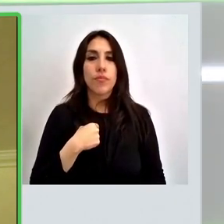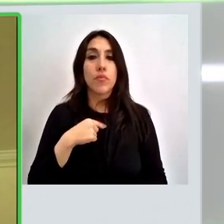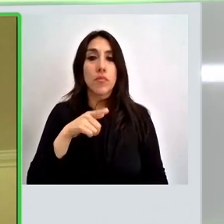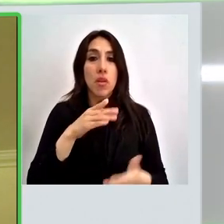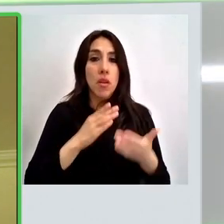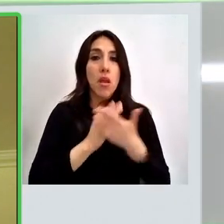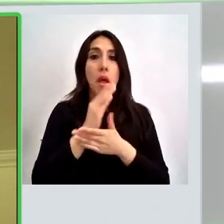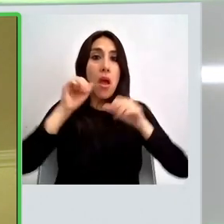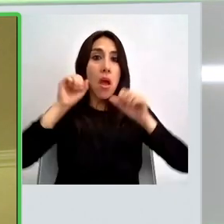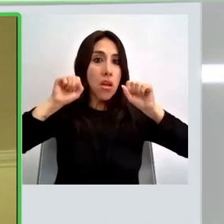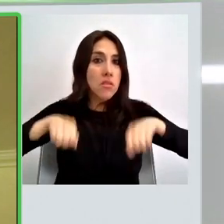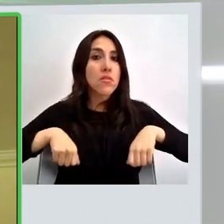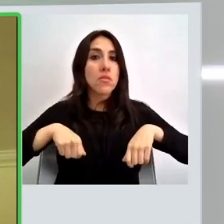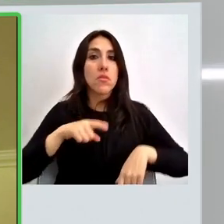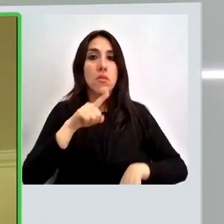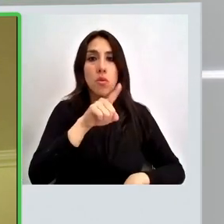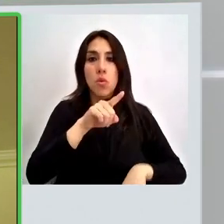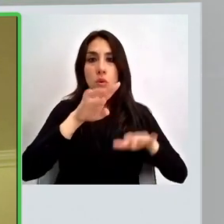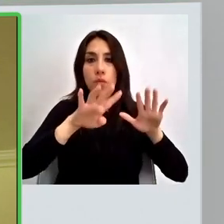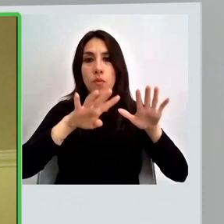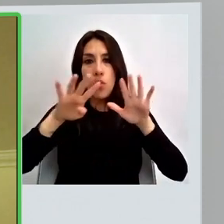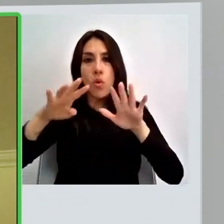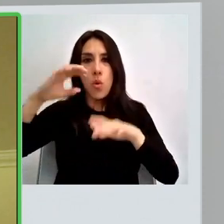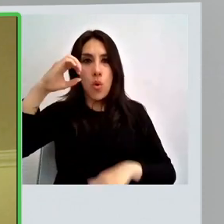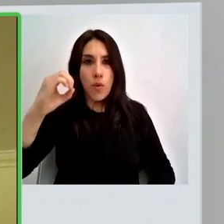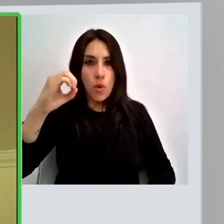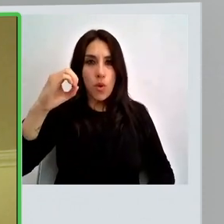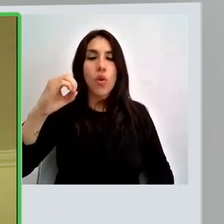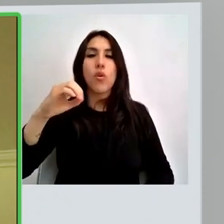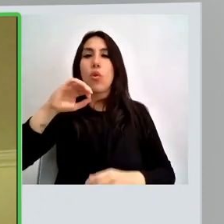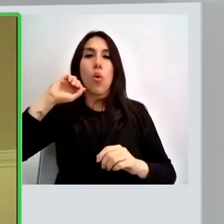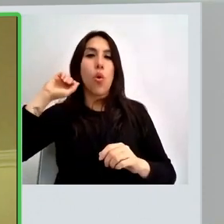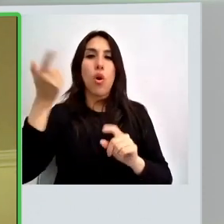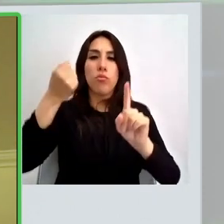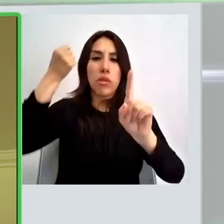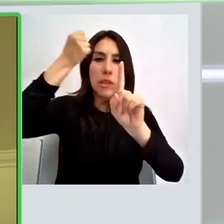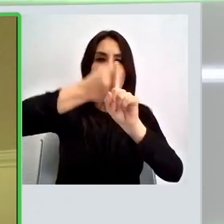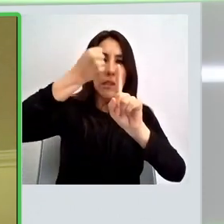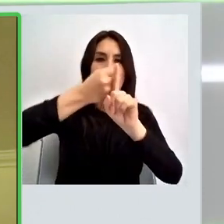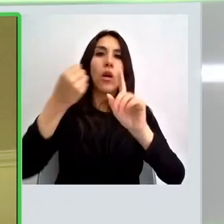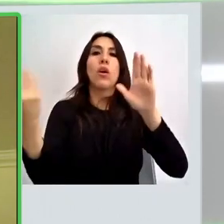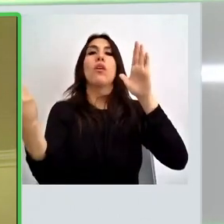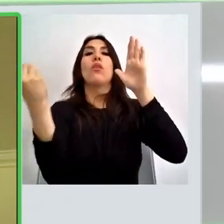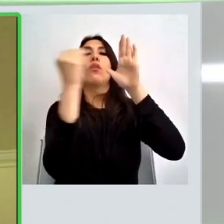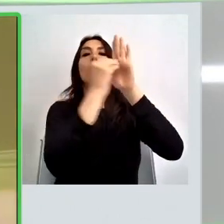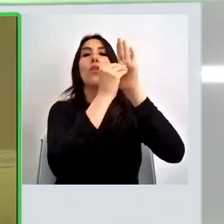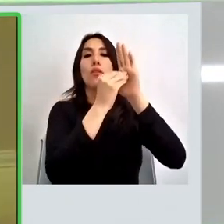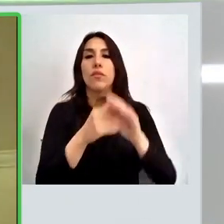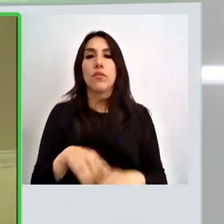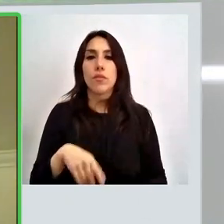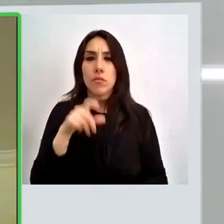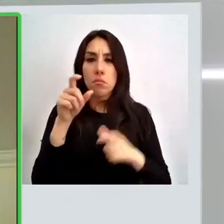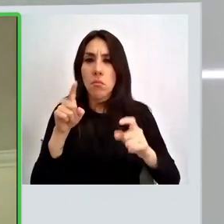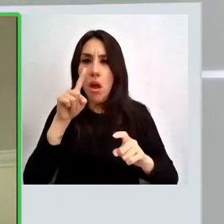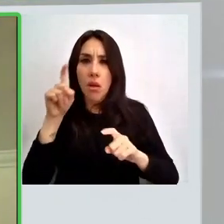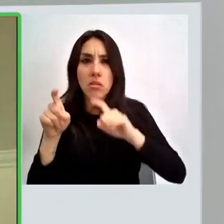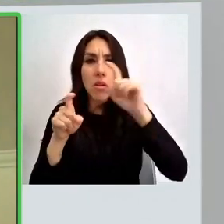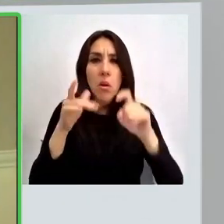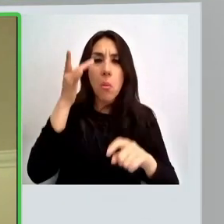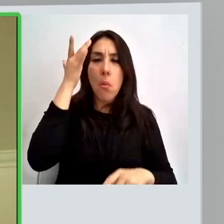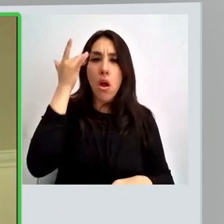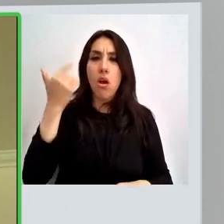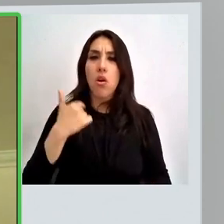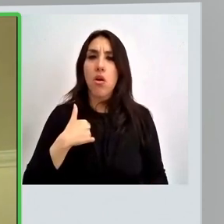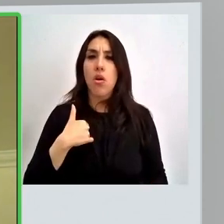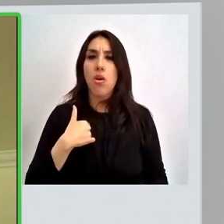People always ask me why I got involved. Well, I got involved because I had an older brother who was deaf,